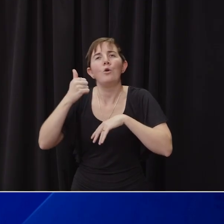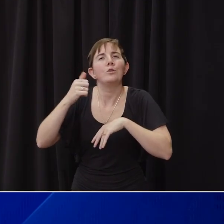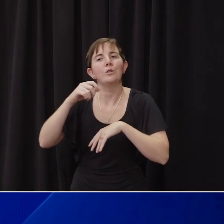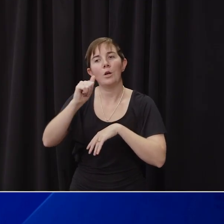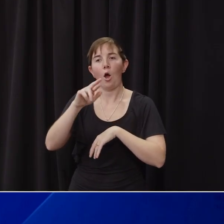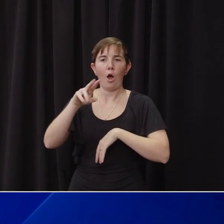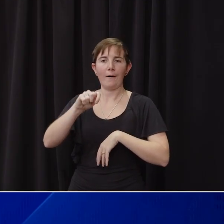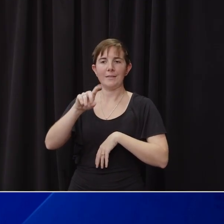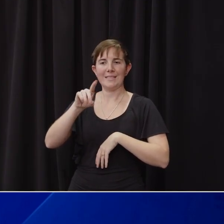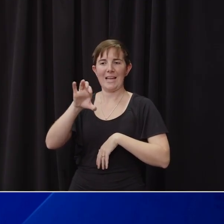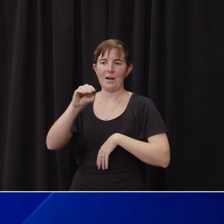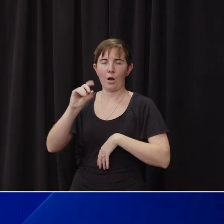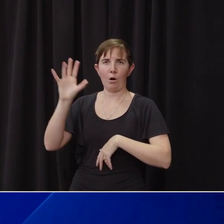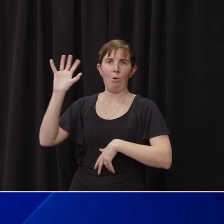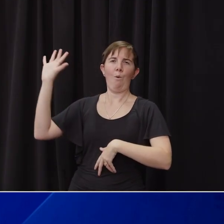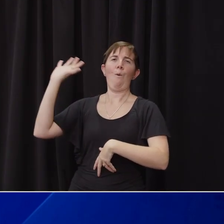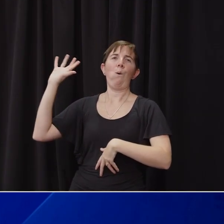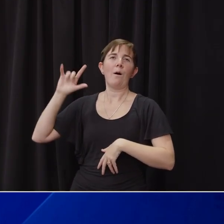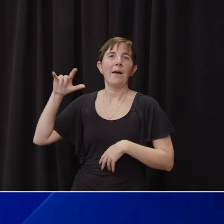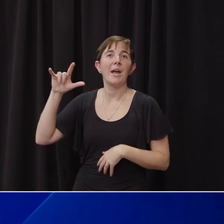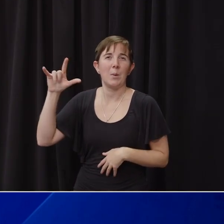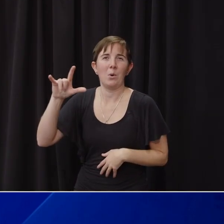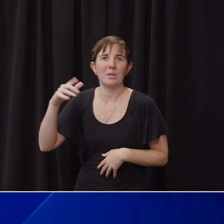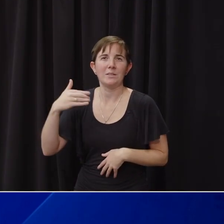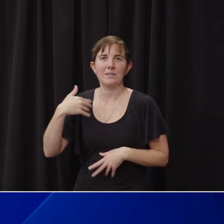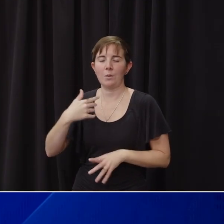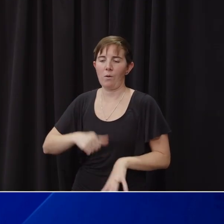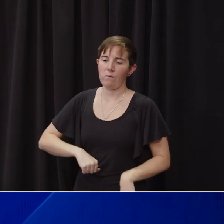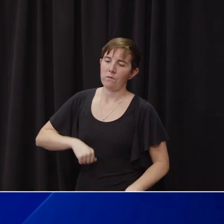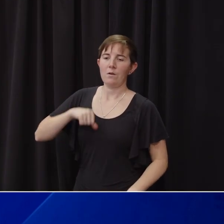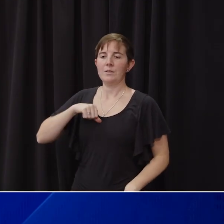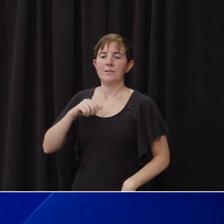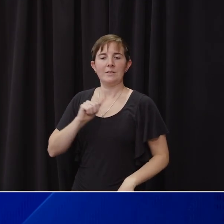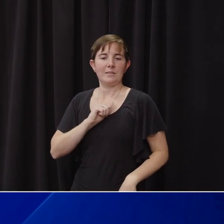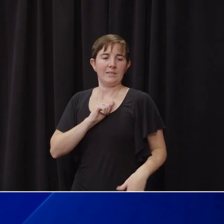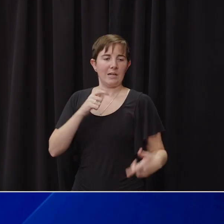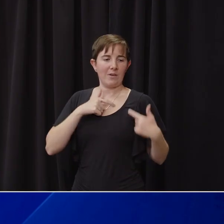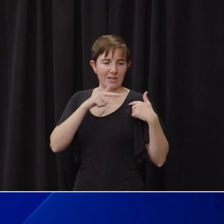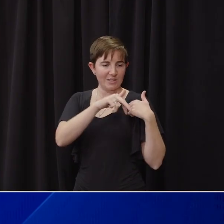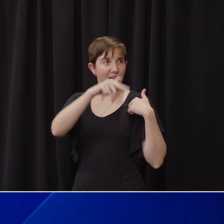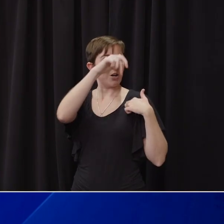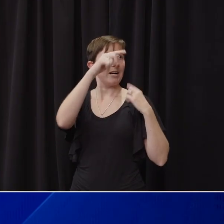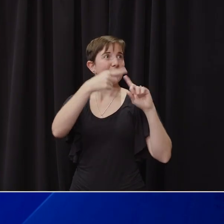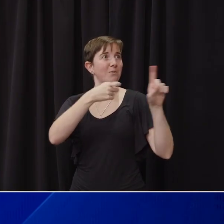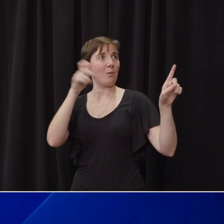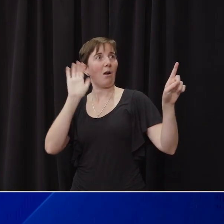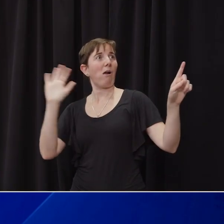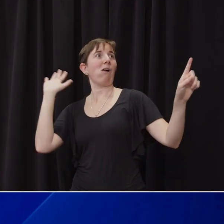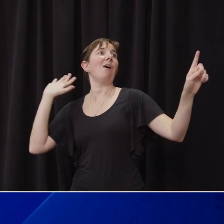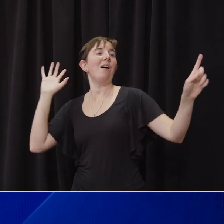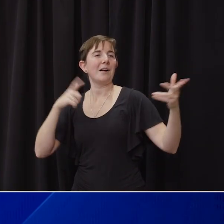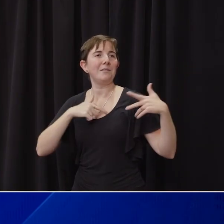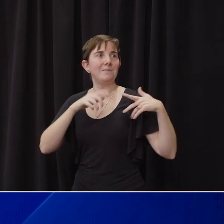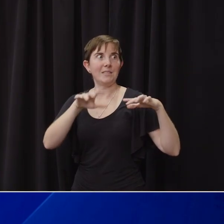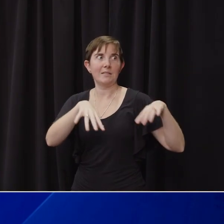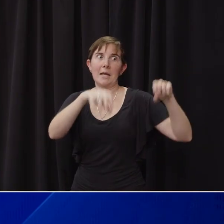Deco airports. They kind of pride themselves on the staircases and things like that, and they take up a lot of space, which